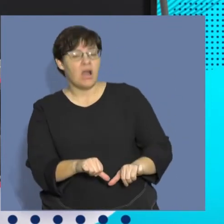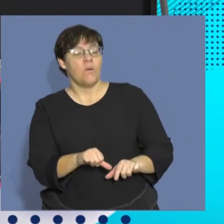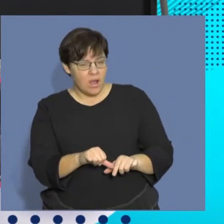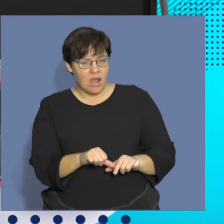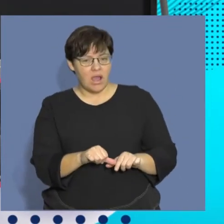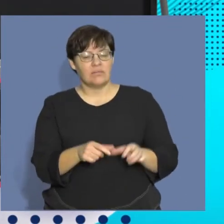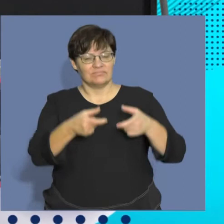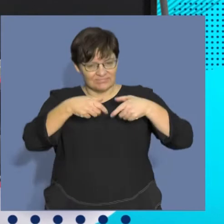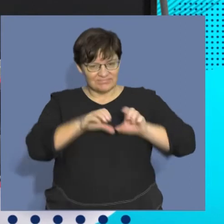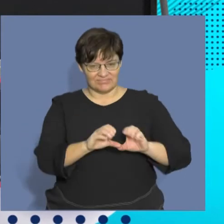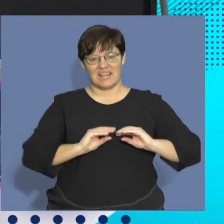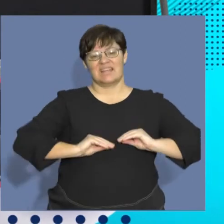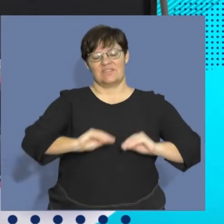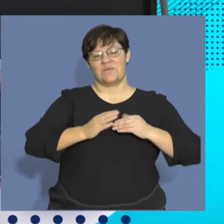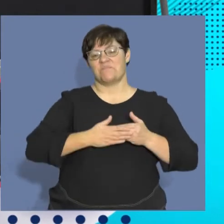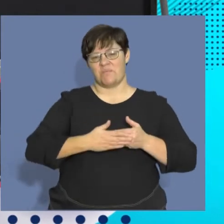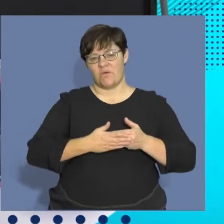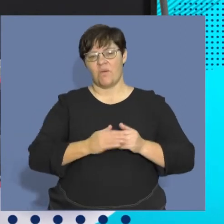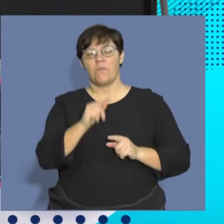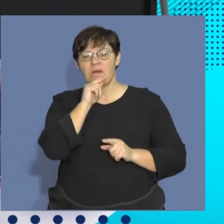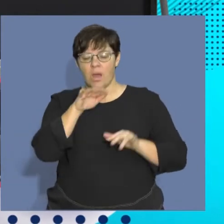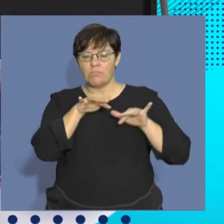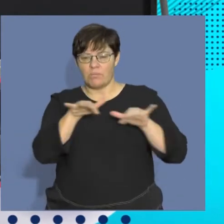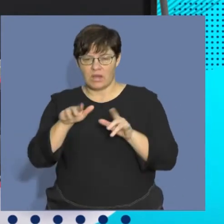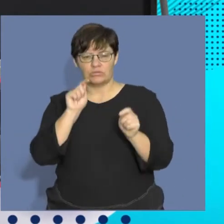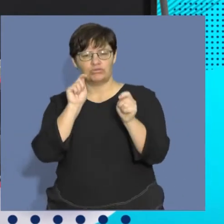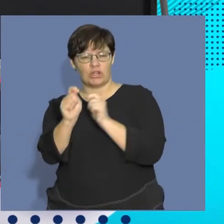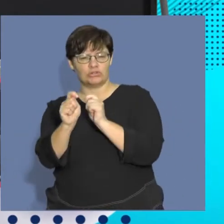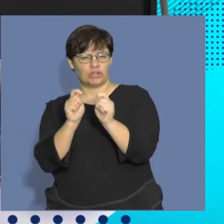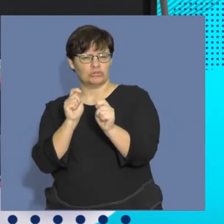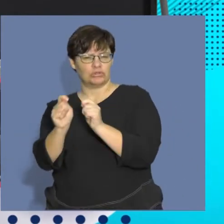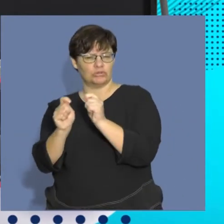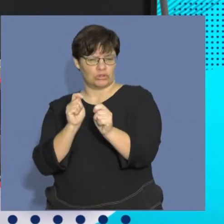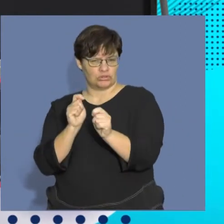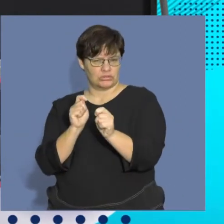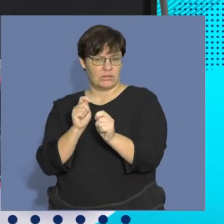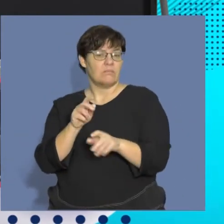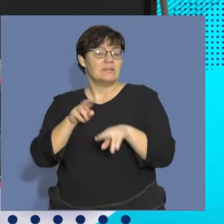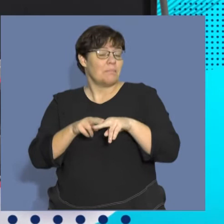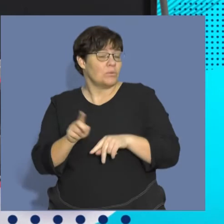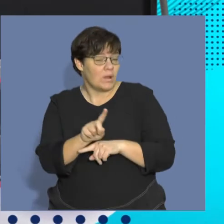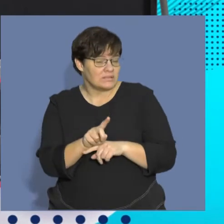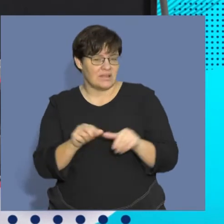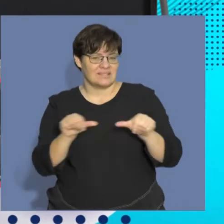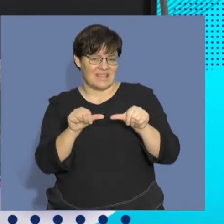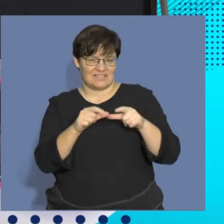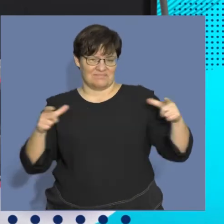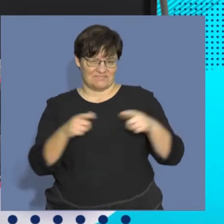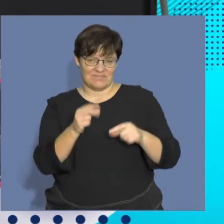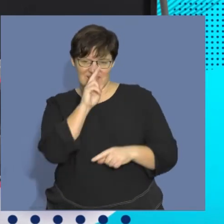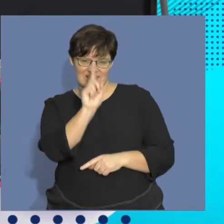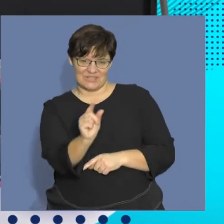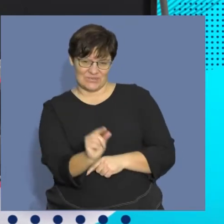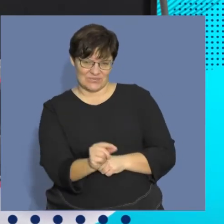next part of our lesson on population changing in terms of size. So I'll see you in a bit.